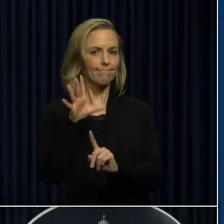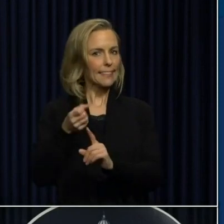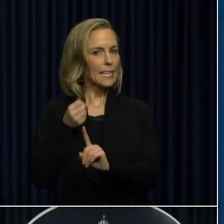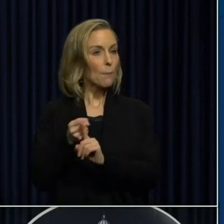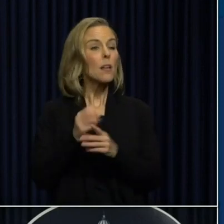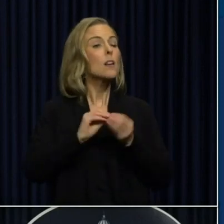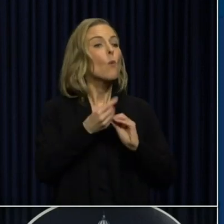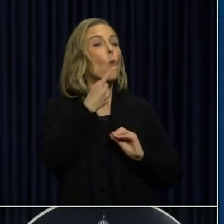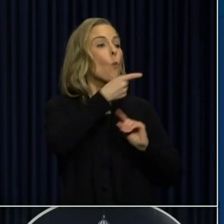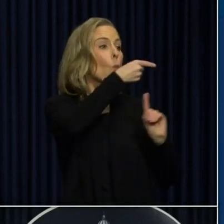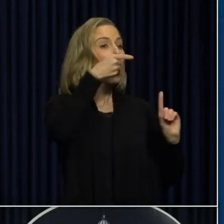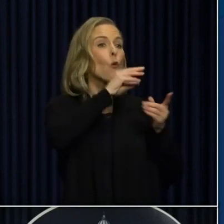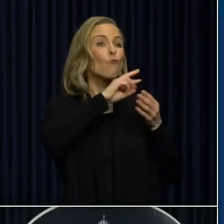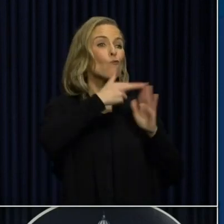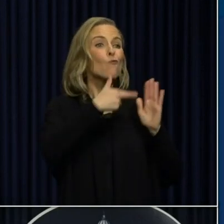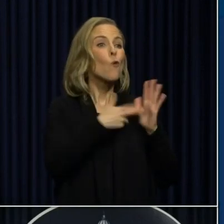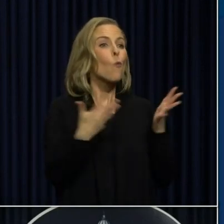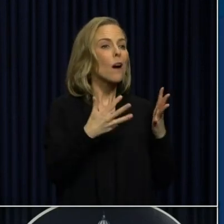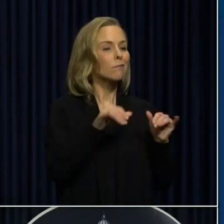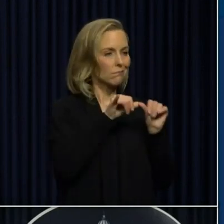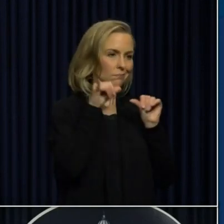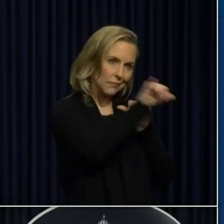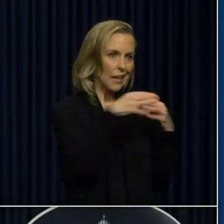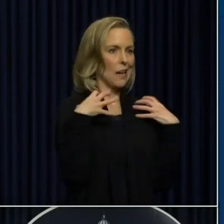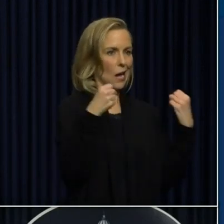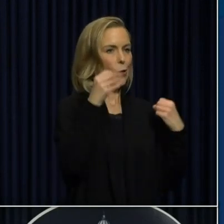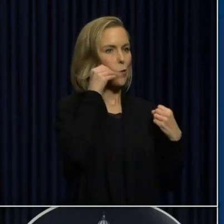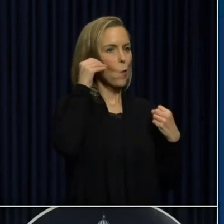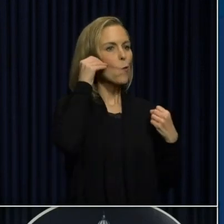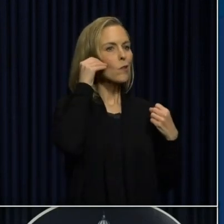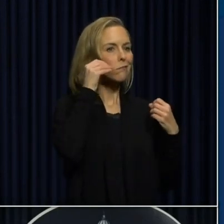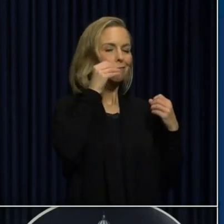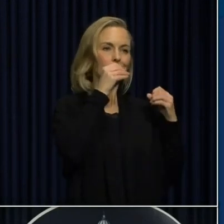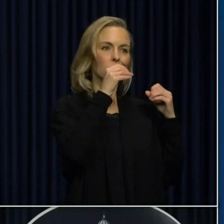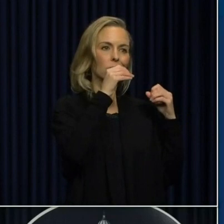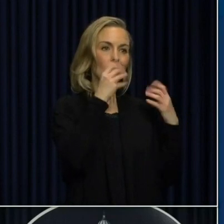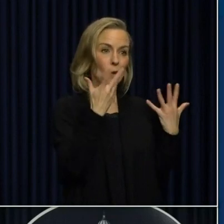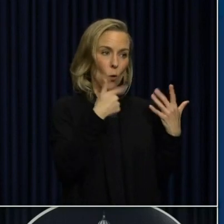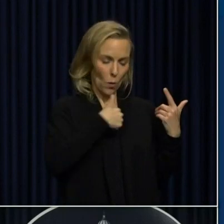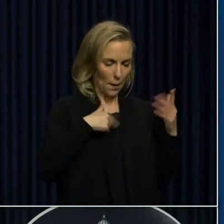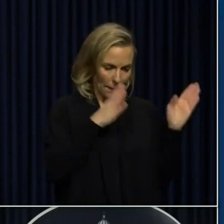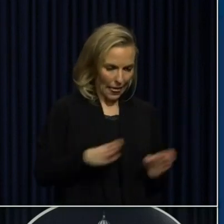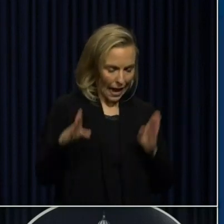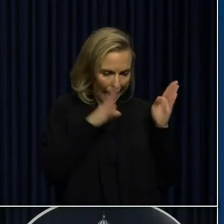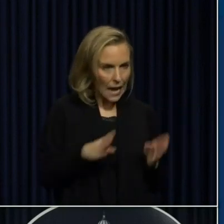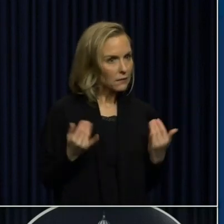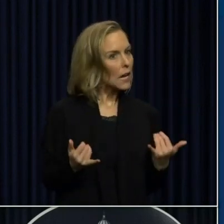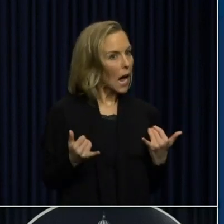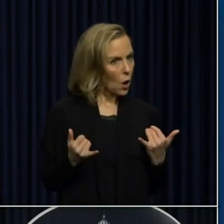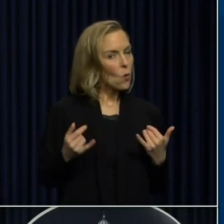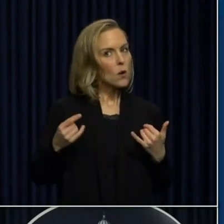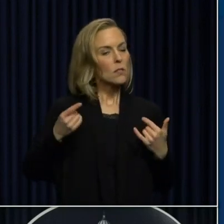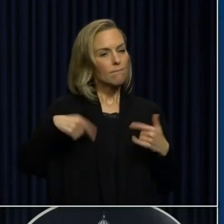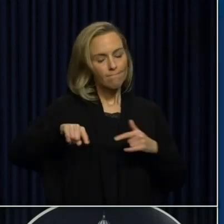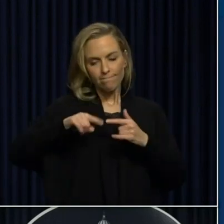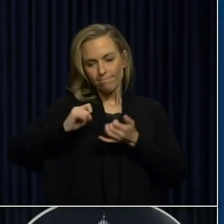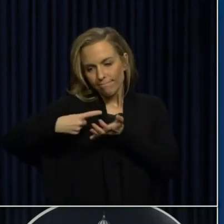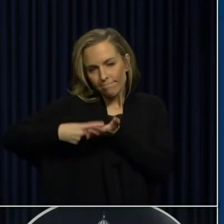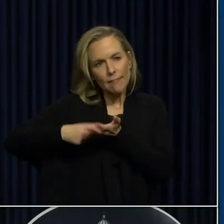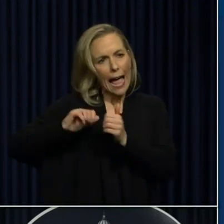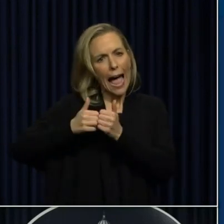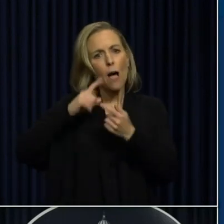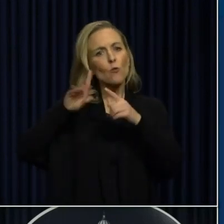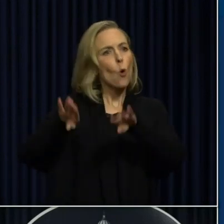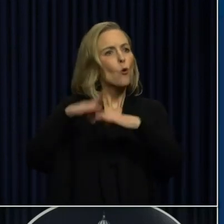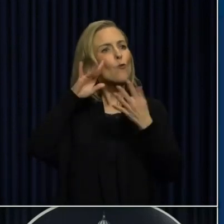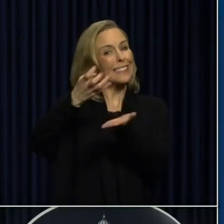one rule is to stay healthy at home. Now, we are making our plans. We are talking about reopening parts of our economy,